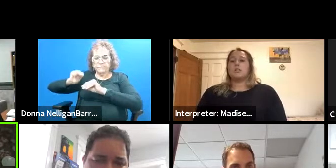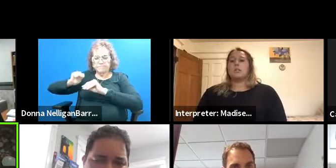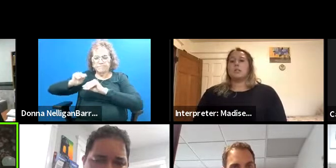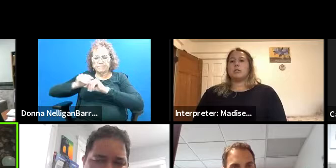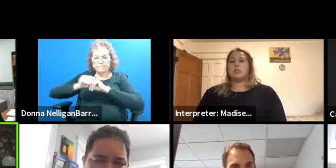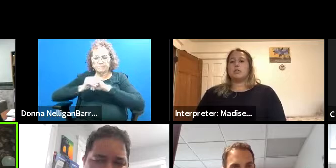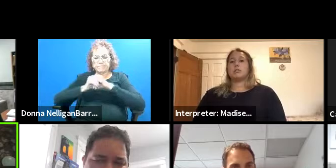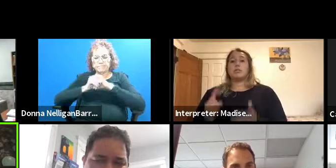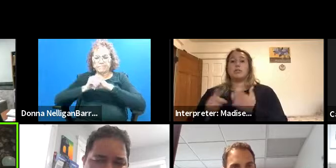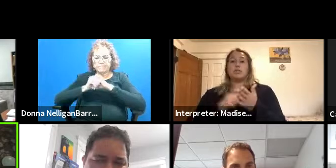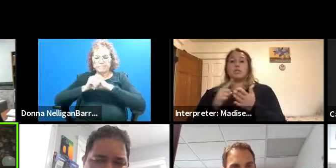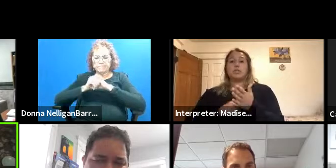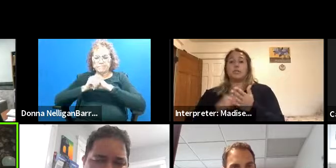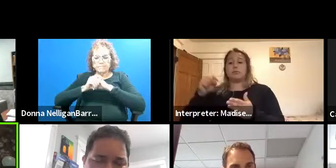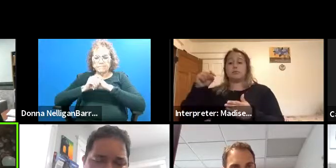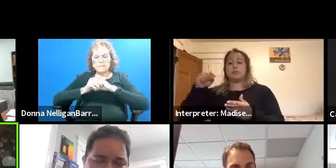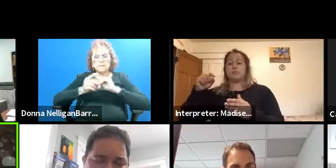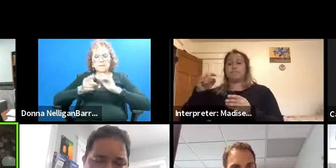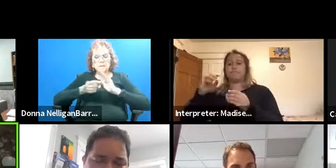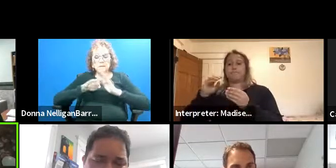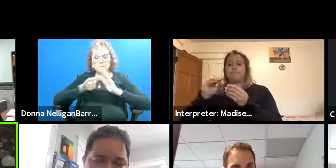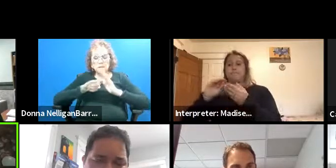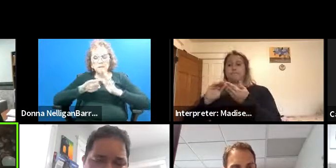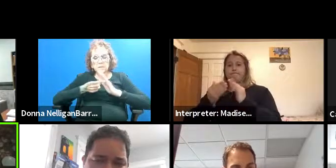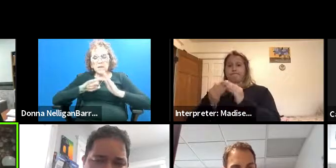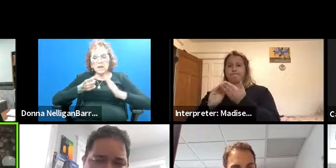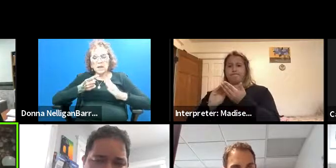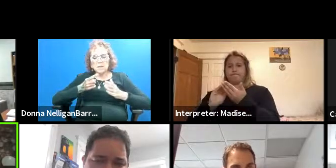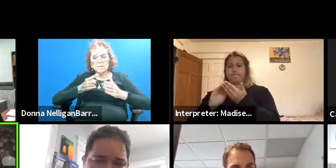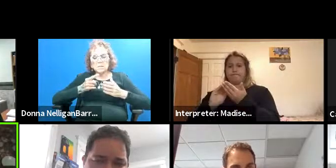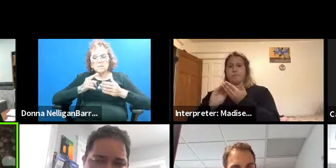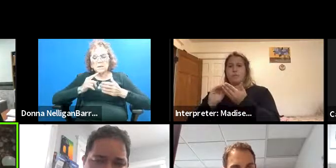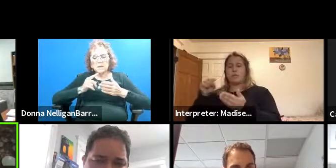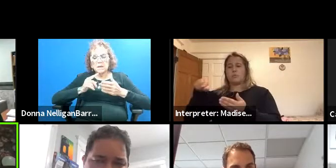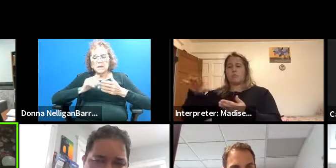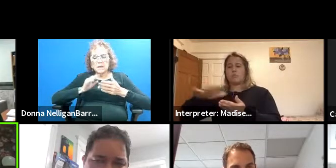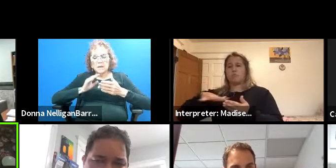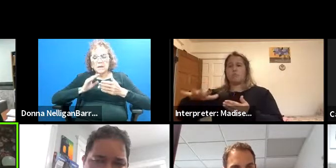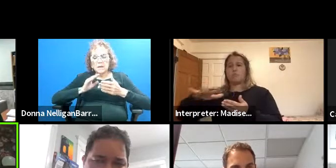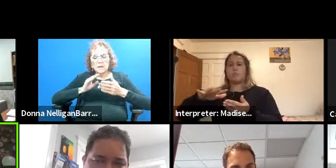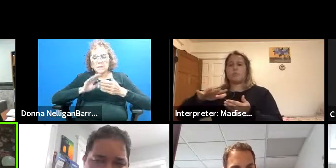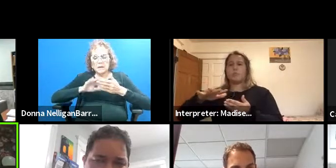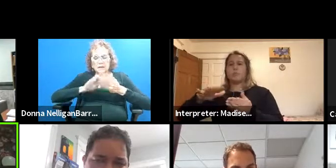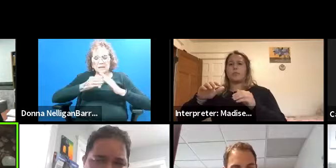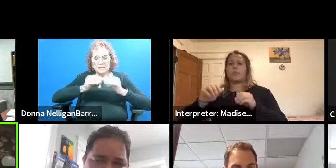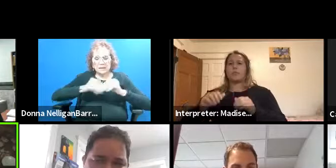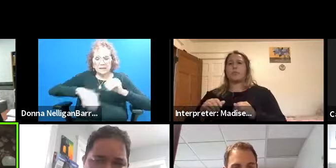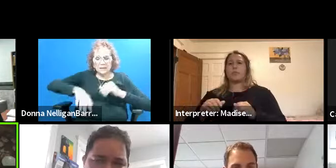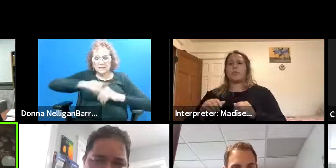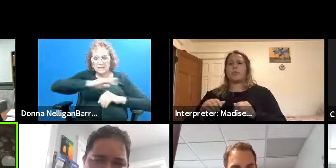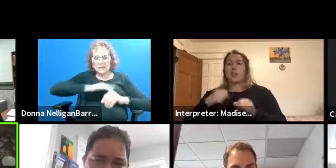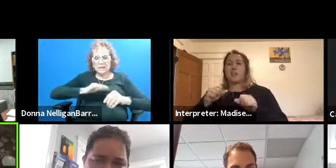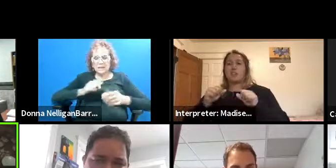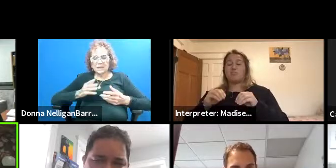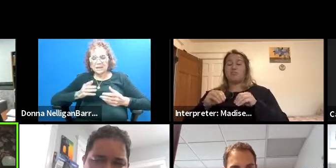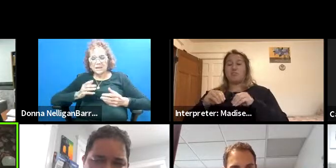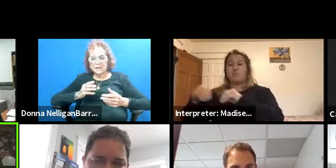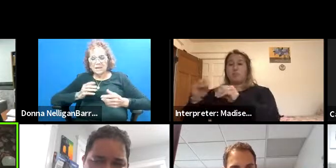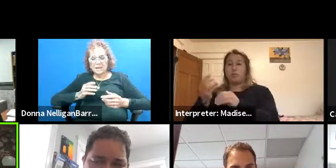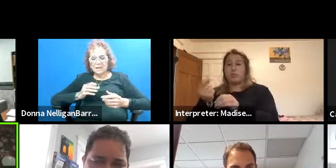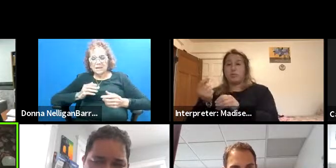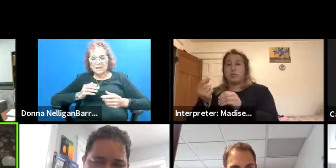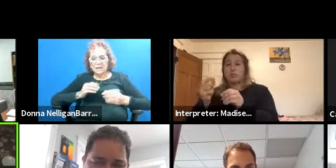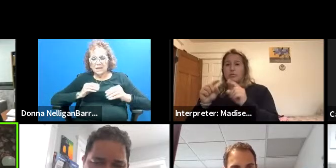in the downtown area. Last time, as I recall, we moved 1 or 2 election districts in the east side of